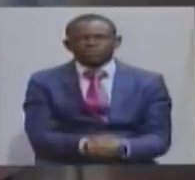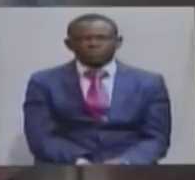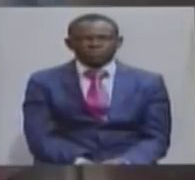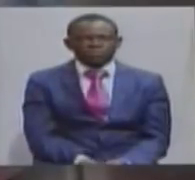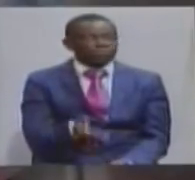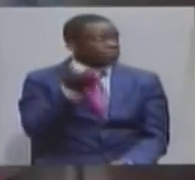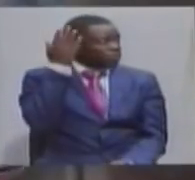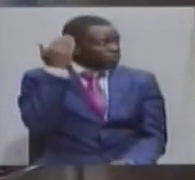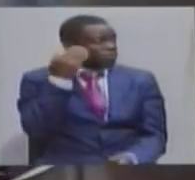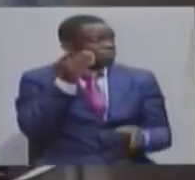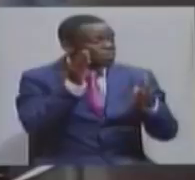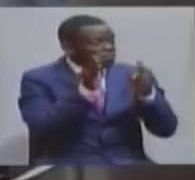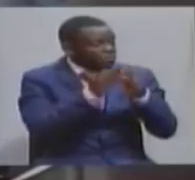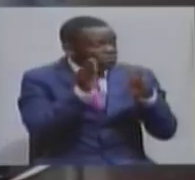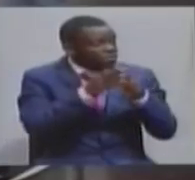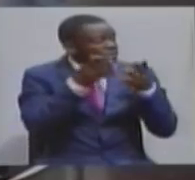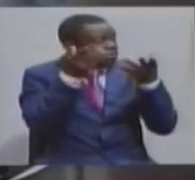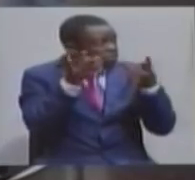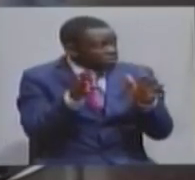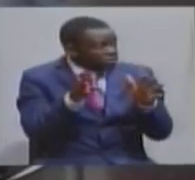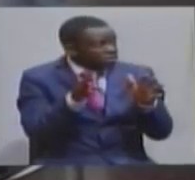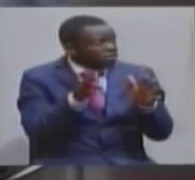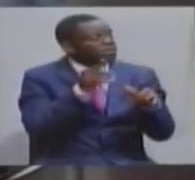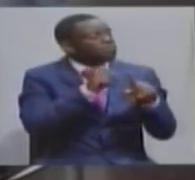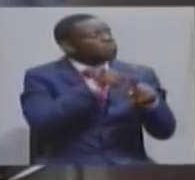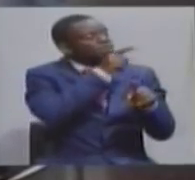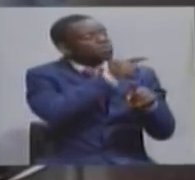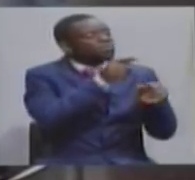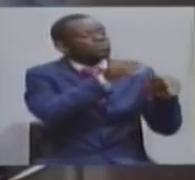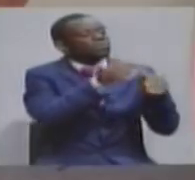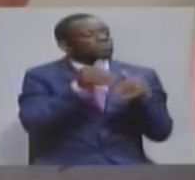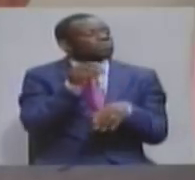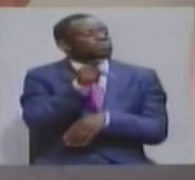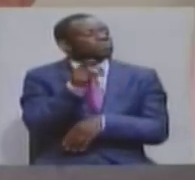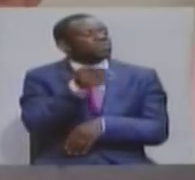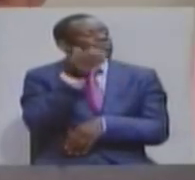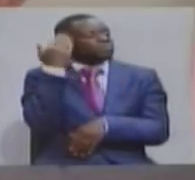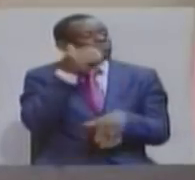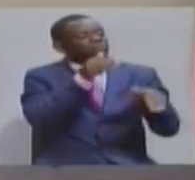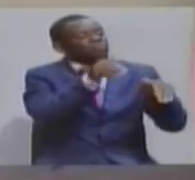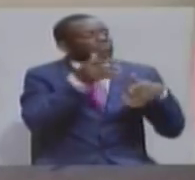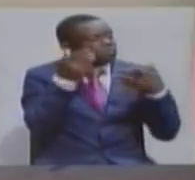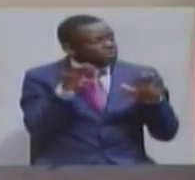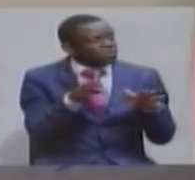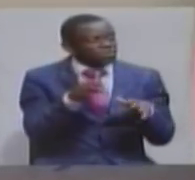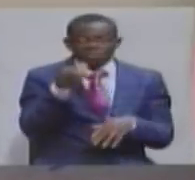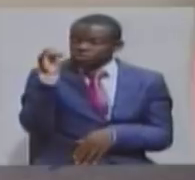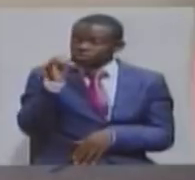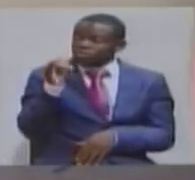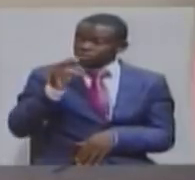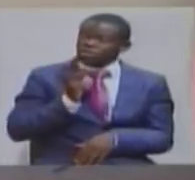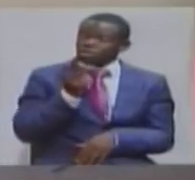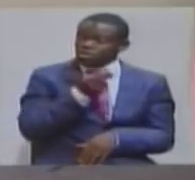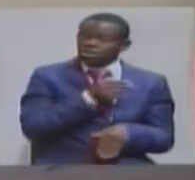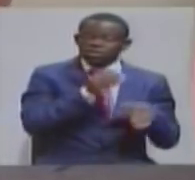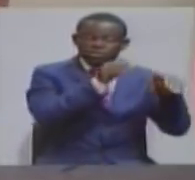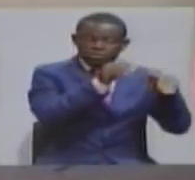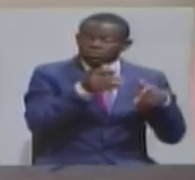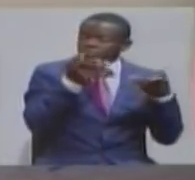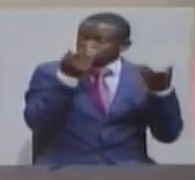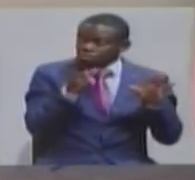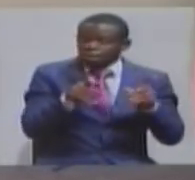stayed away. We stayed away because we didn't agree with it. But that does not mean that we didn't agree with the ZCID facilitating the meeting